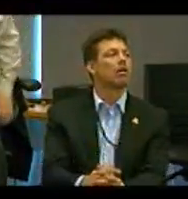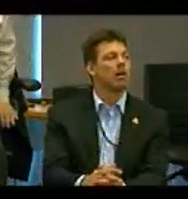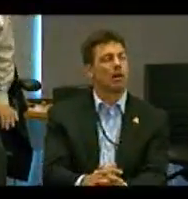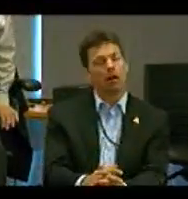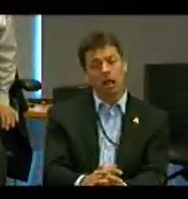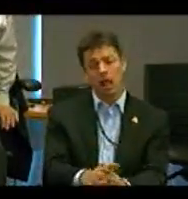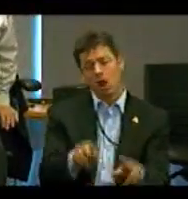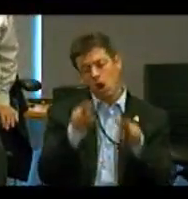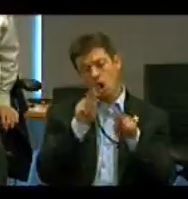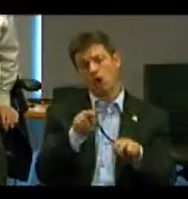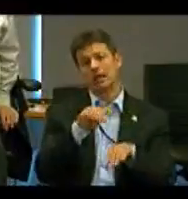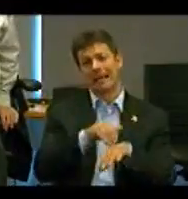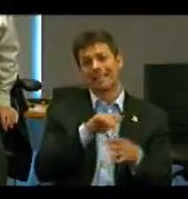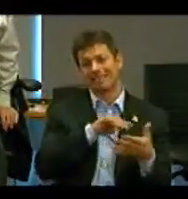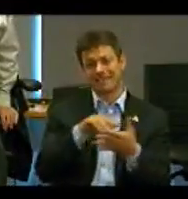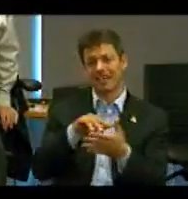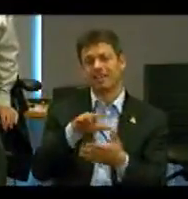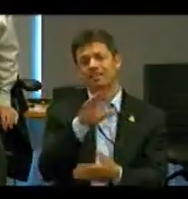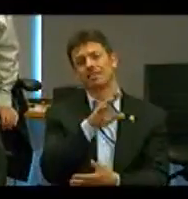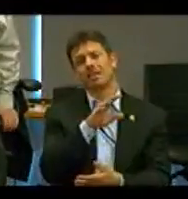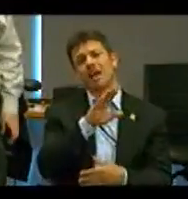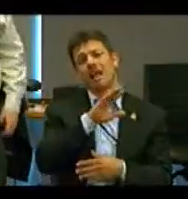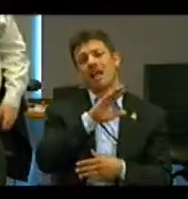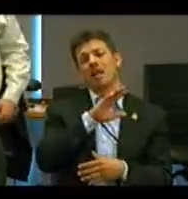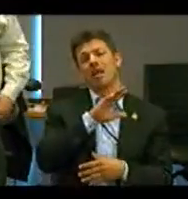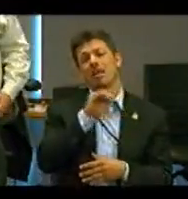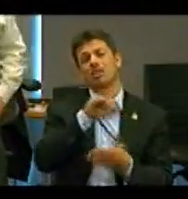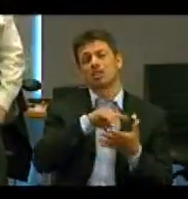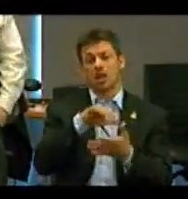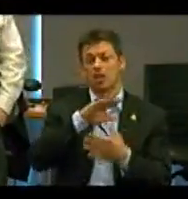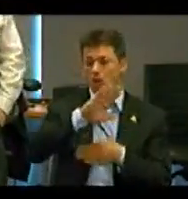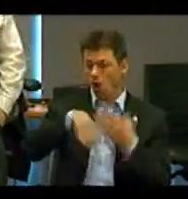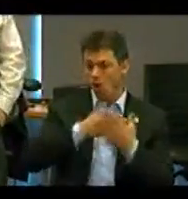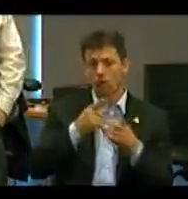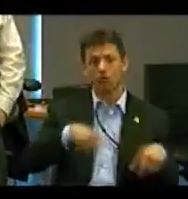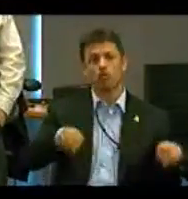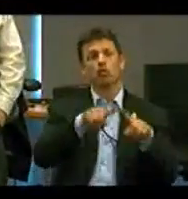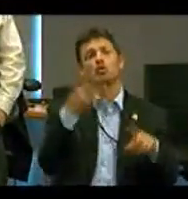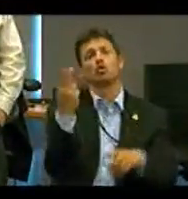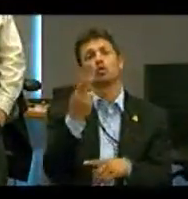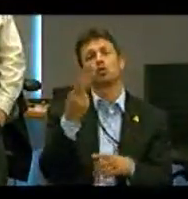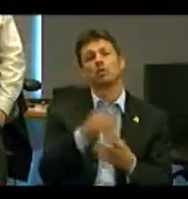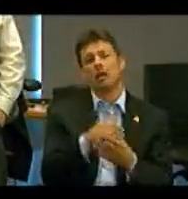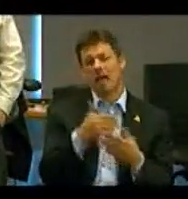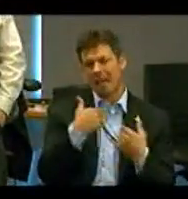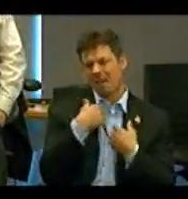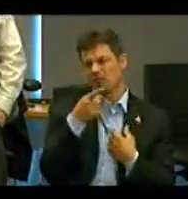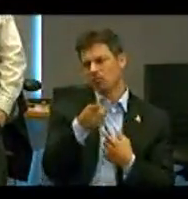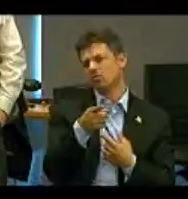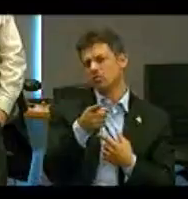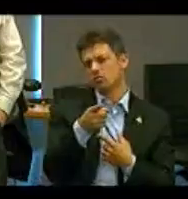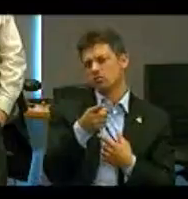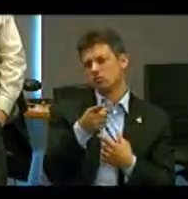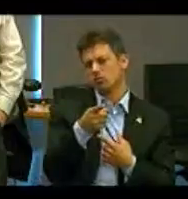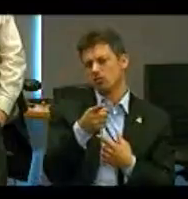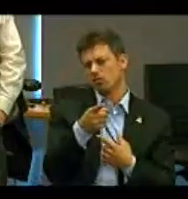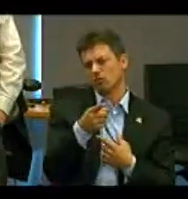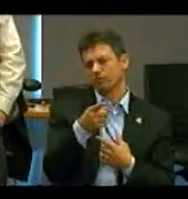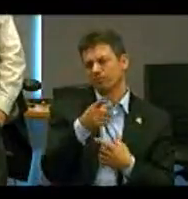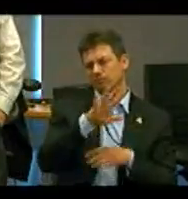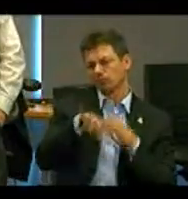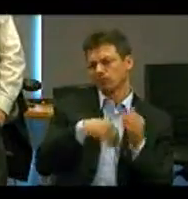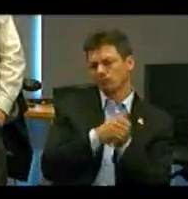in looking at these studies and the studies that y'all have used, have you taken into account the types